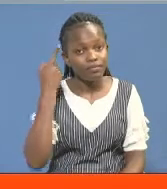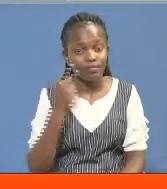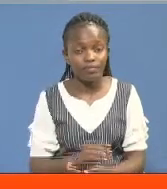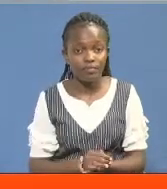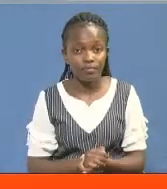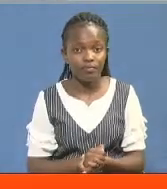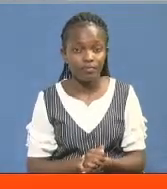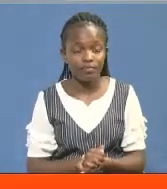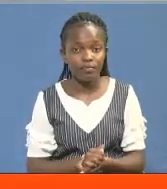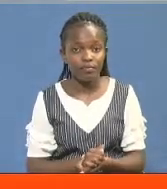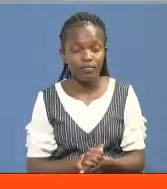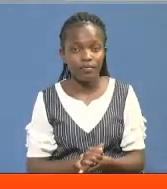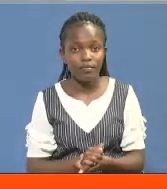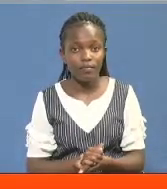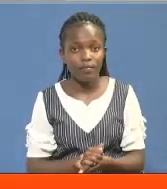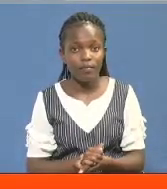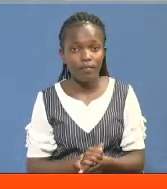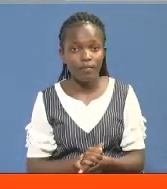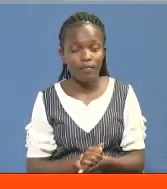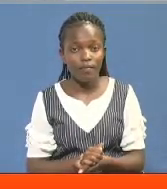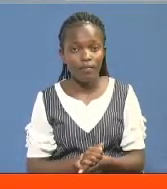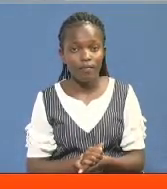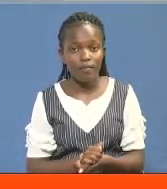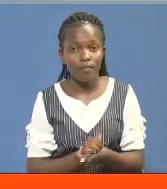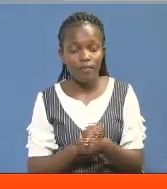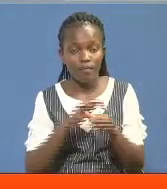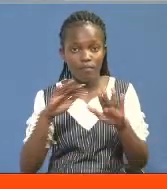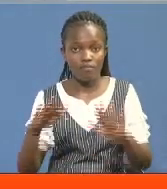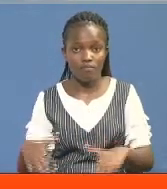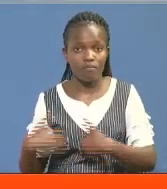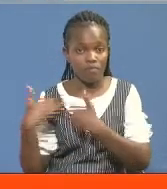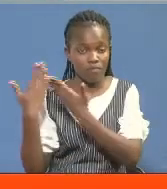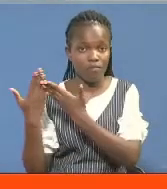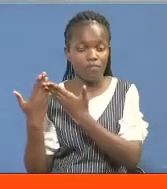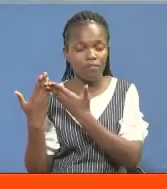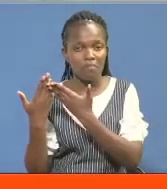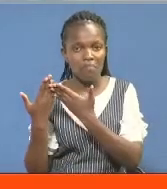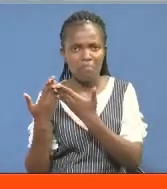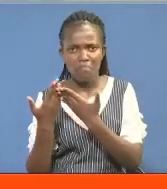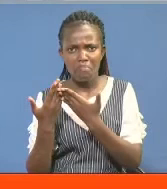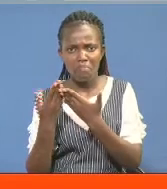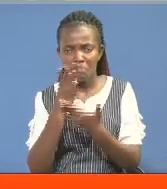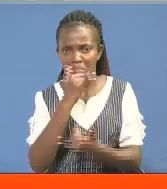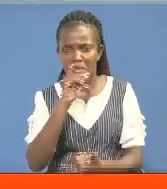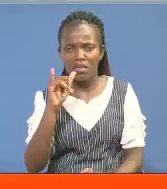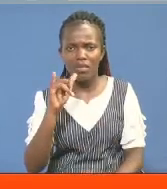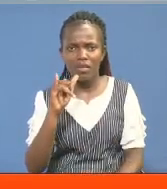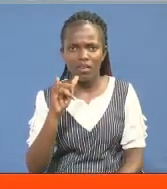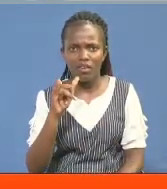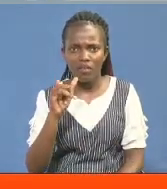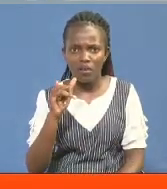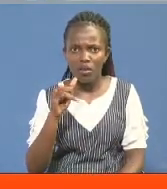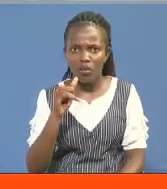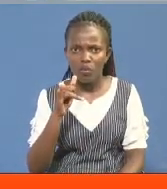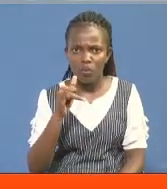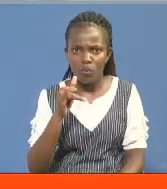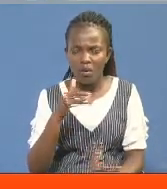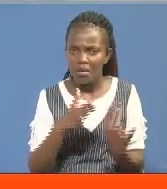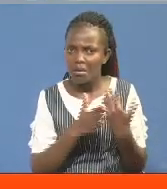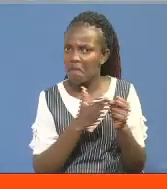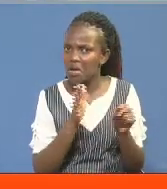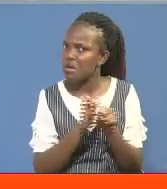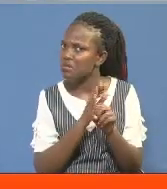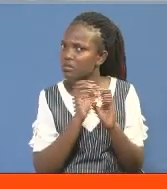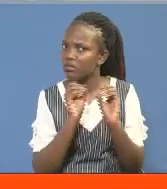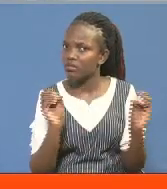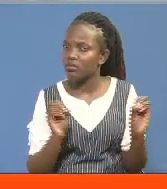choice? Well, the proponents of BBI do not seem to be very keen on having a multiple issue